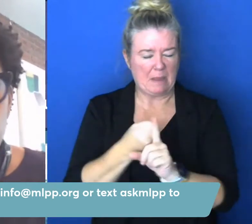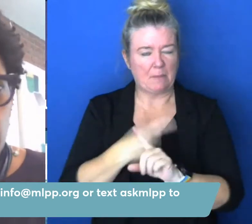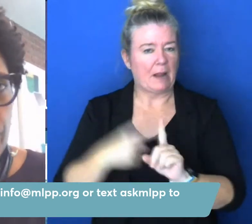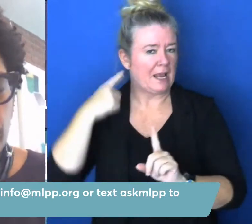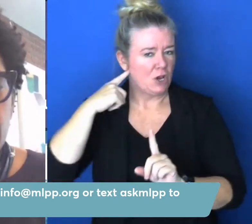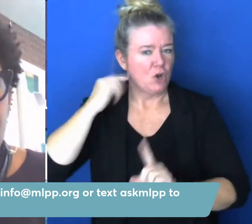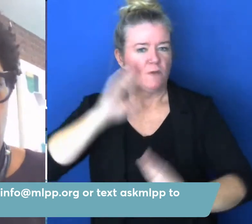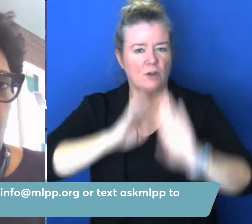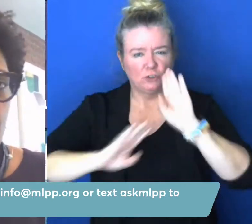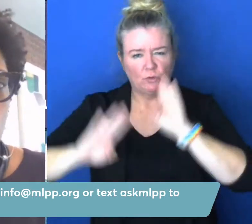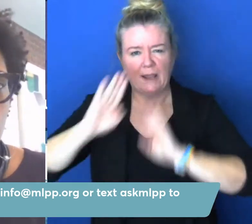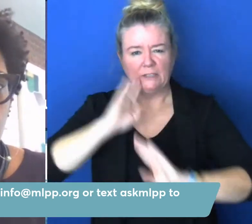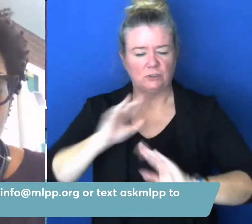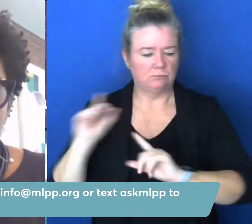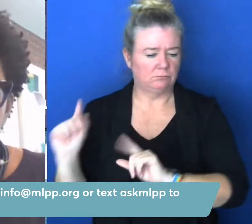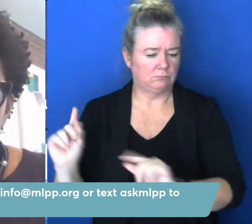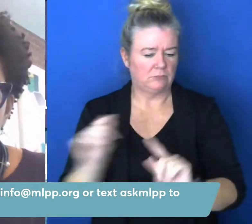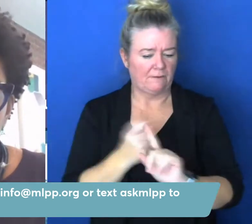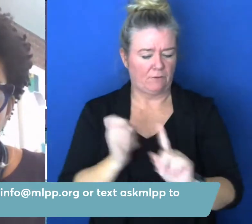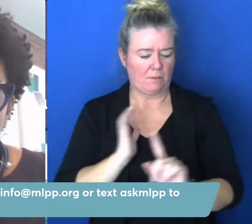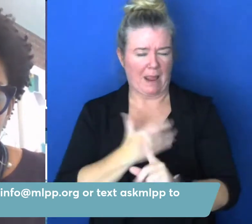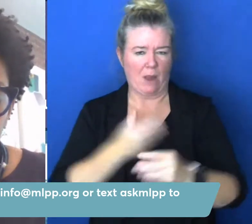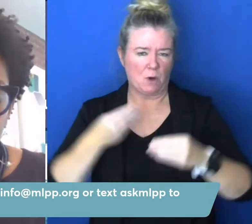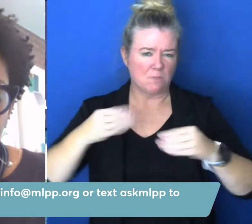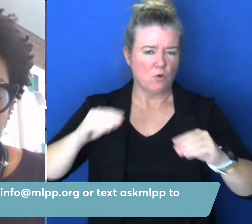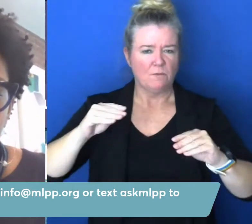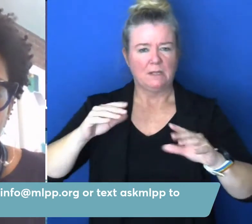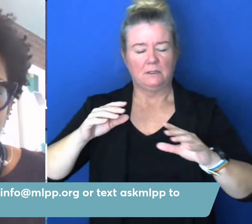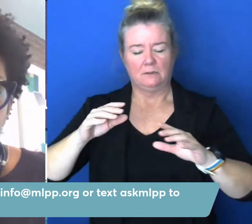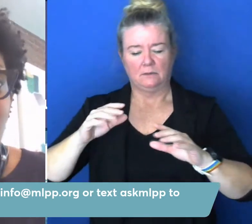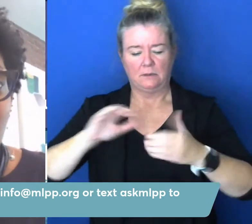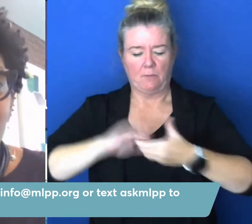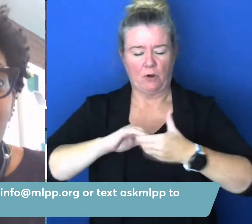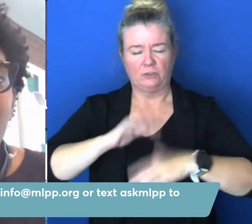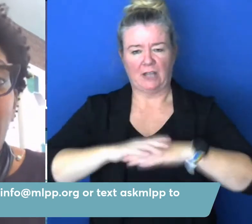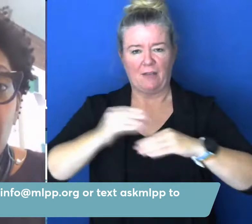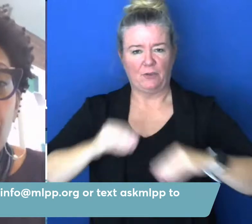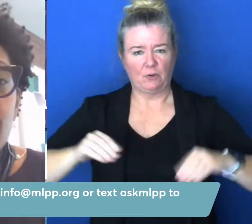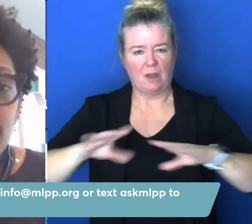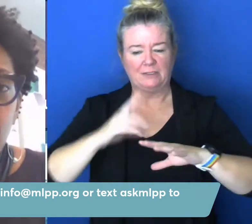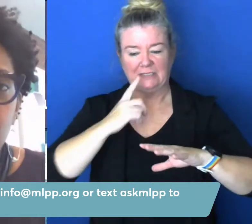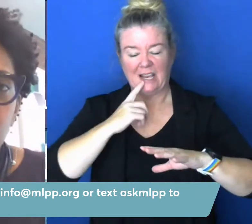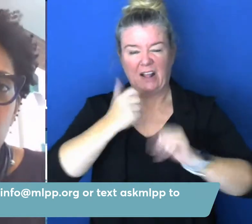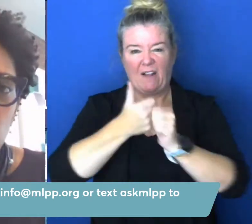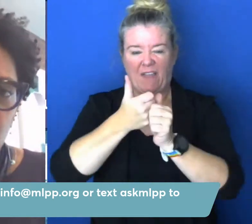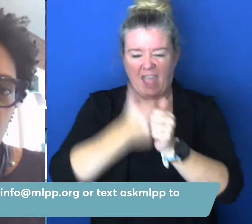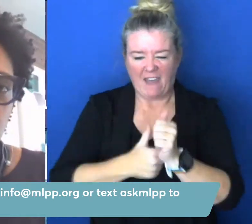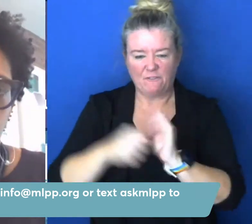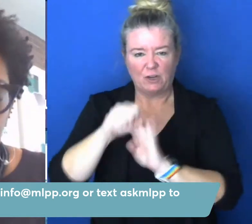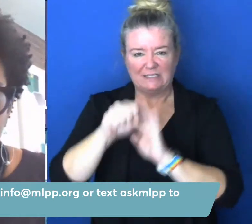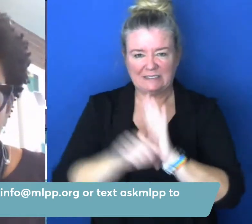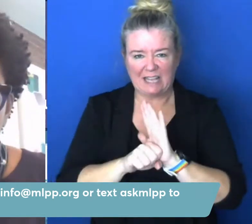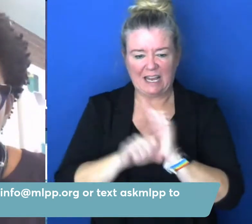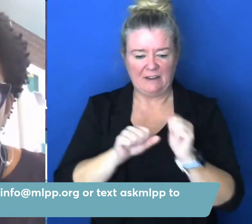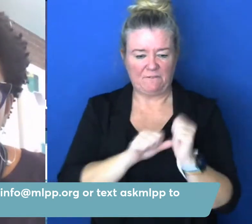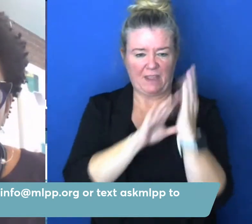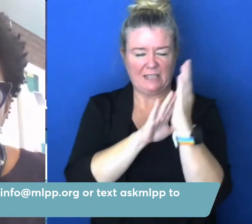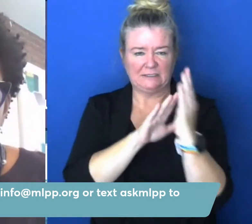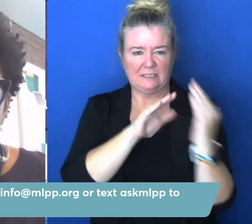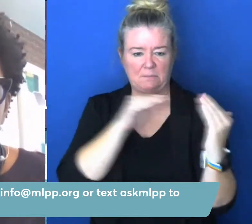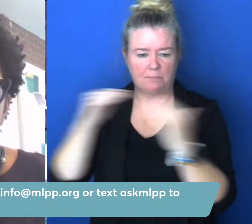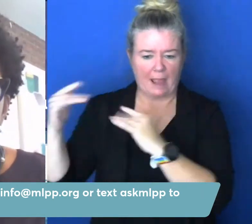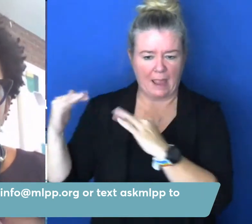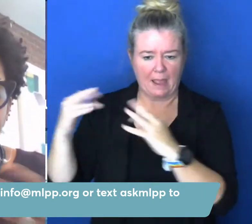frustration, particularly from our movement partners on the ground, saying that every state is facing battles.